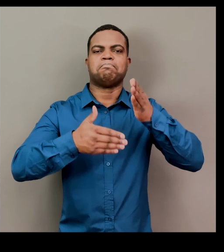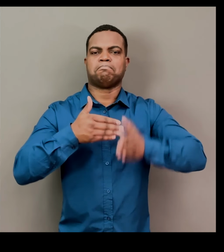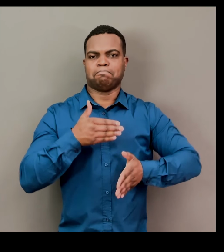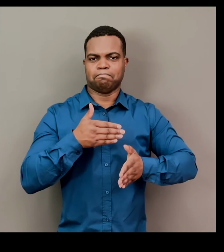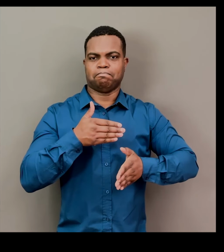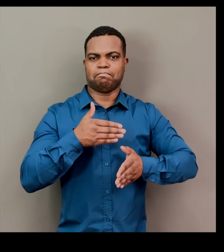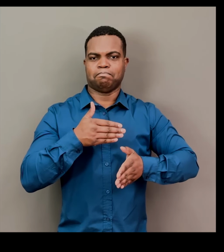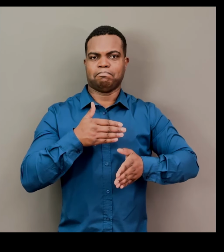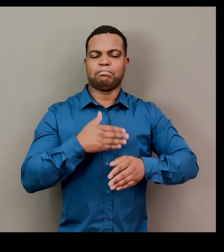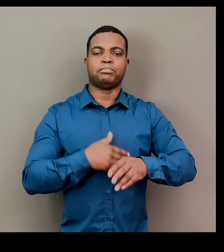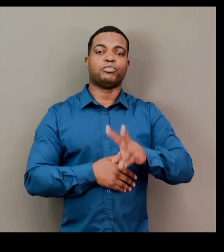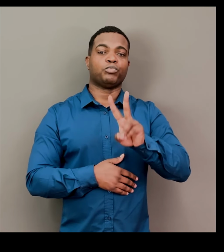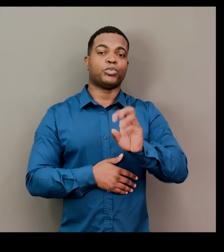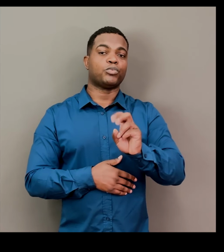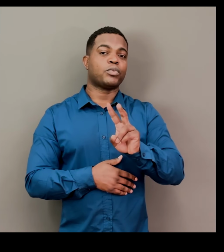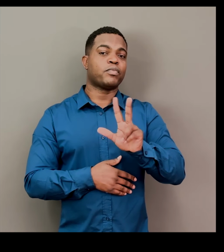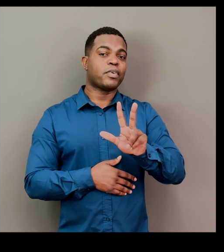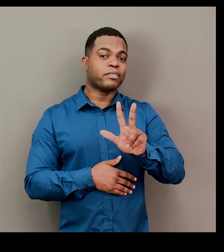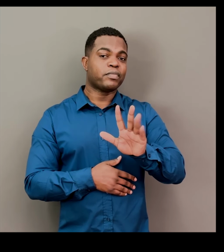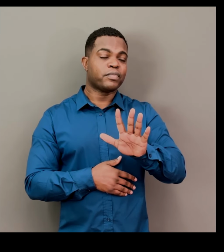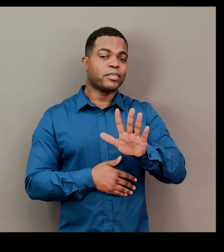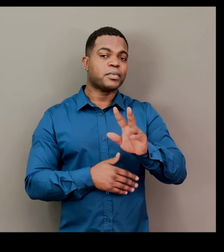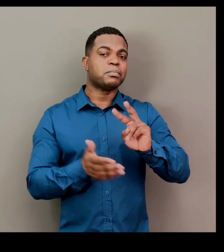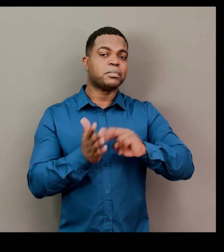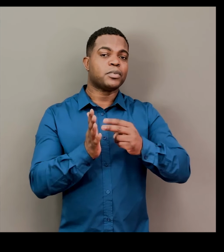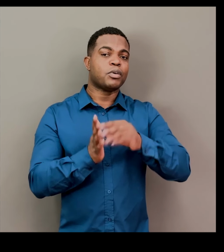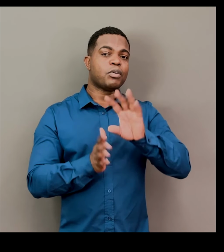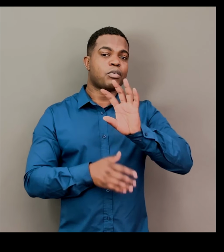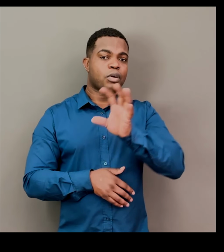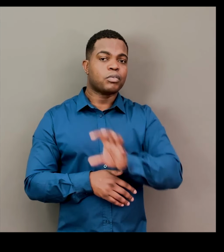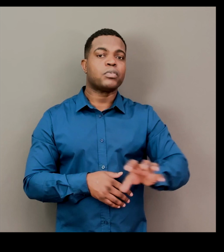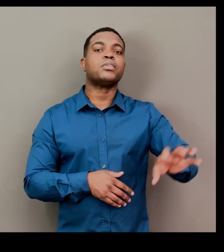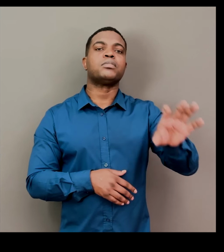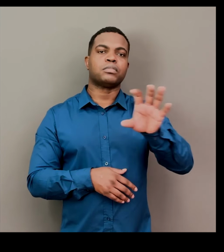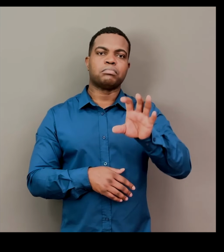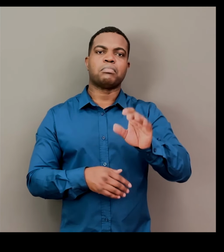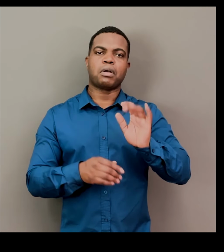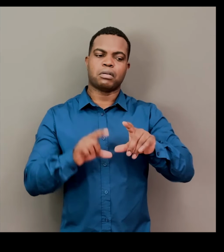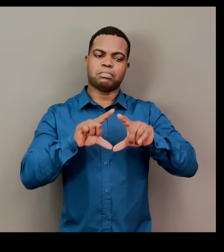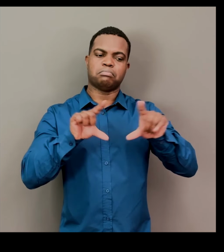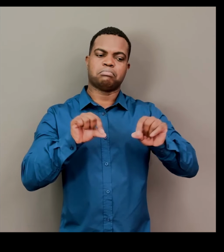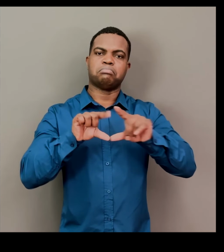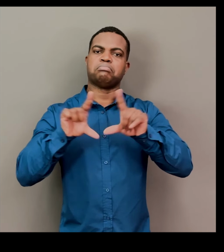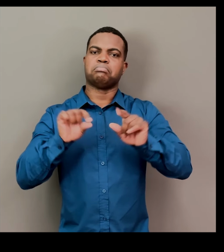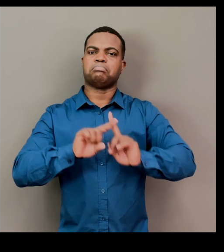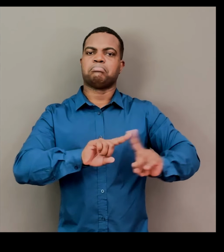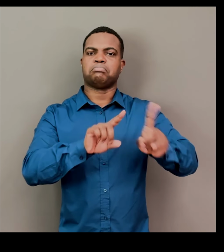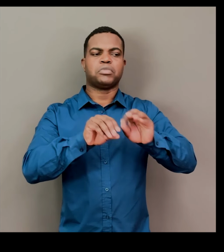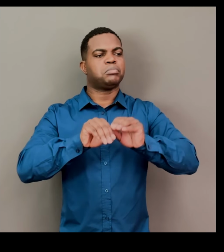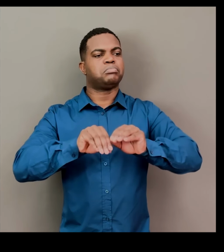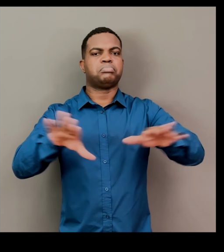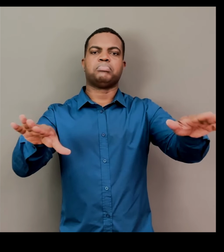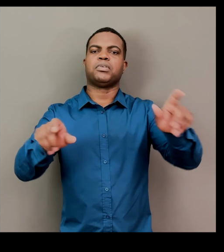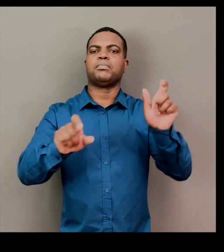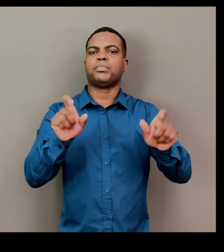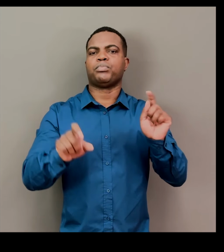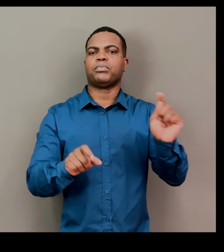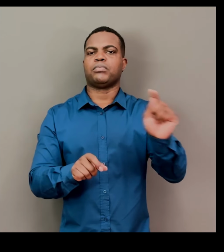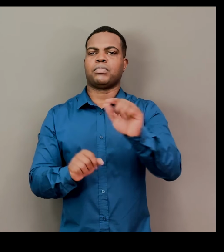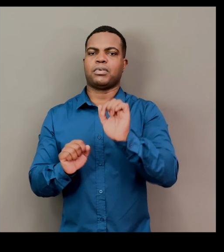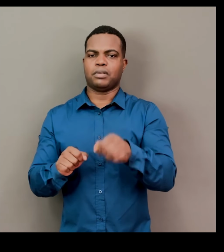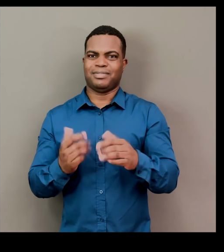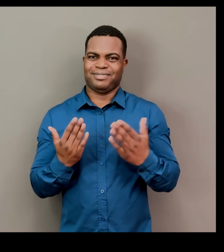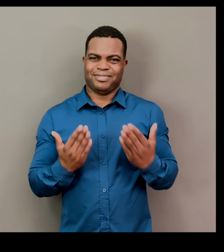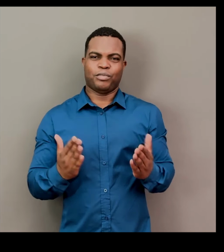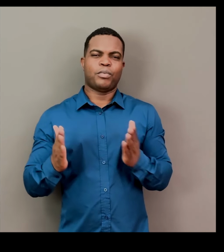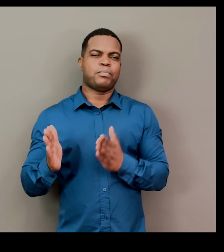and in 2025 the first nationwide wallets will be available for citizens according to current